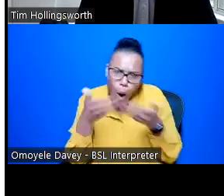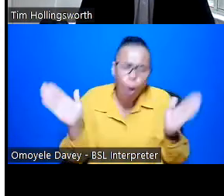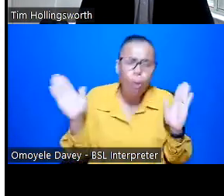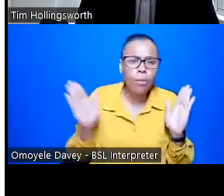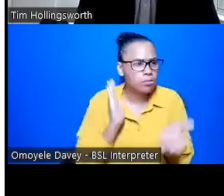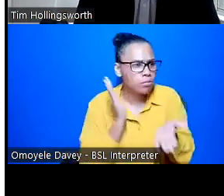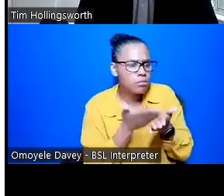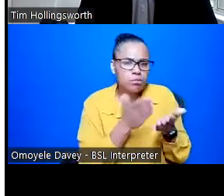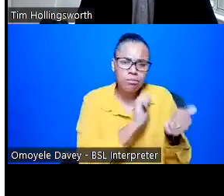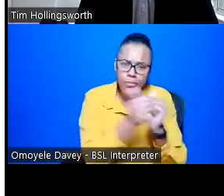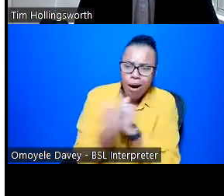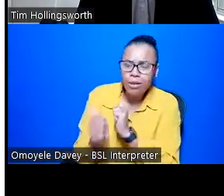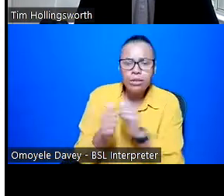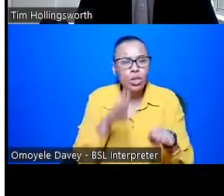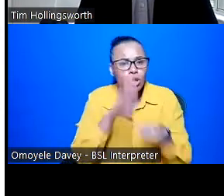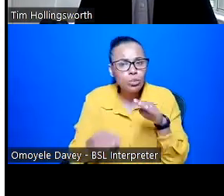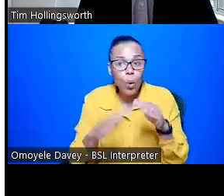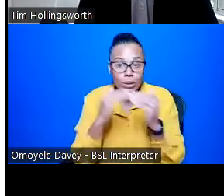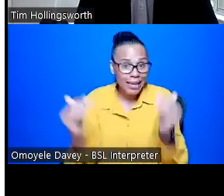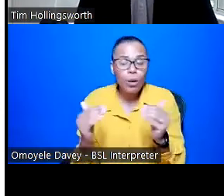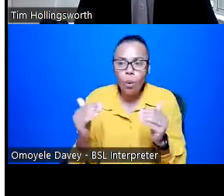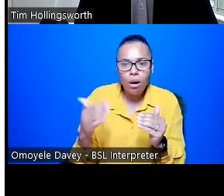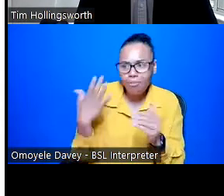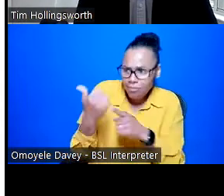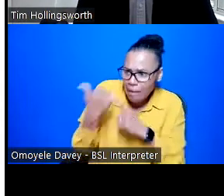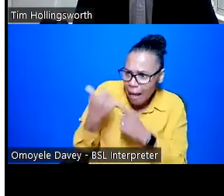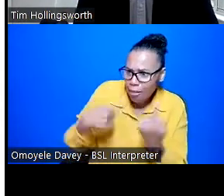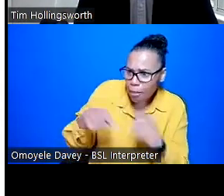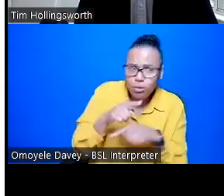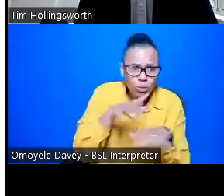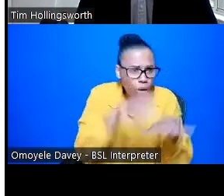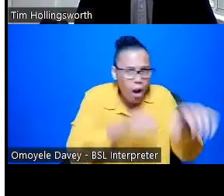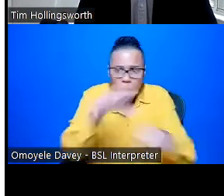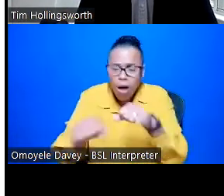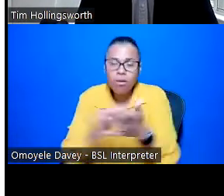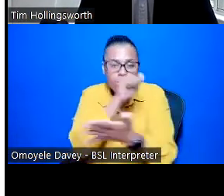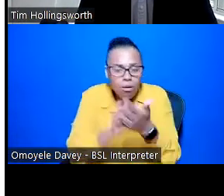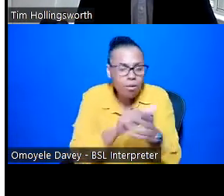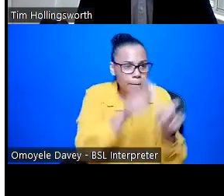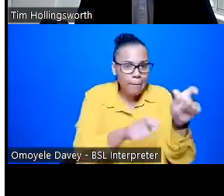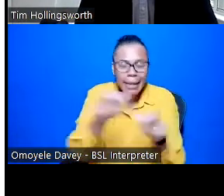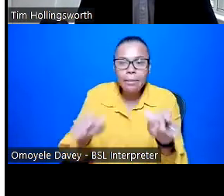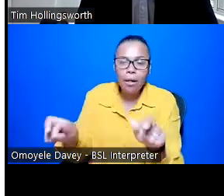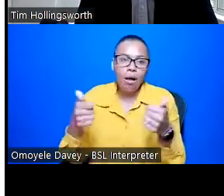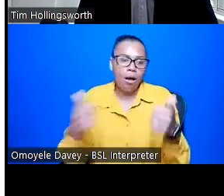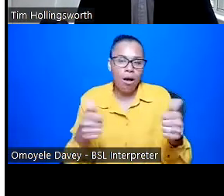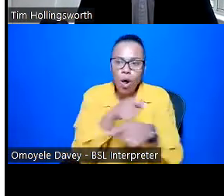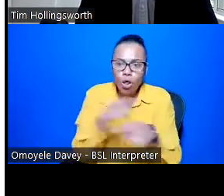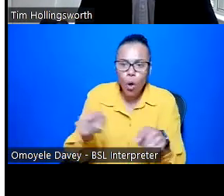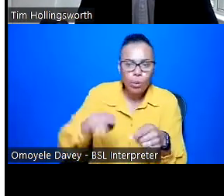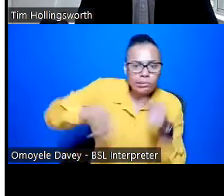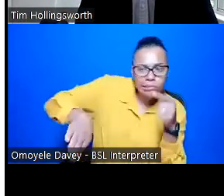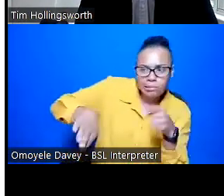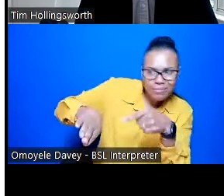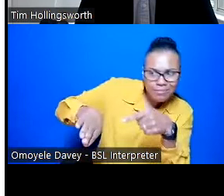Sporting Equals, to enable us to reach people in a way that actually made sense to them and targeted people who are most in need. And I think we